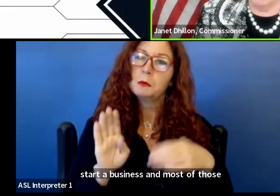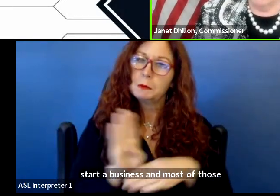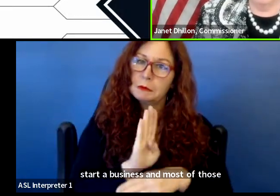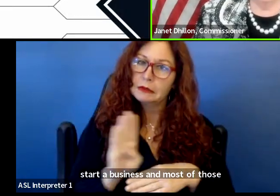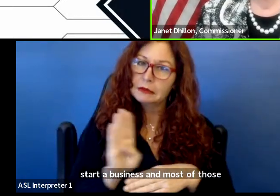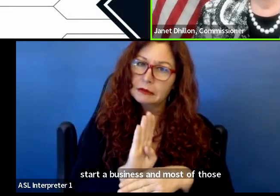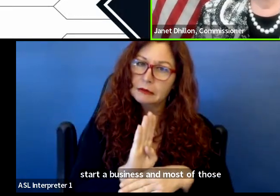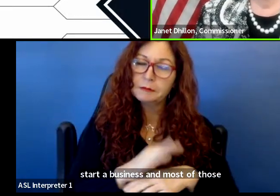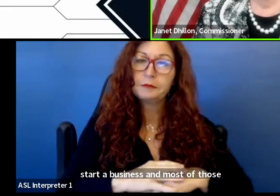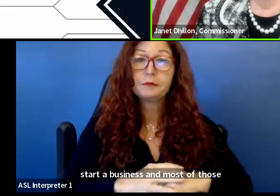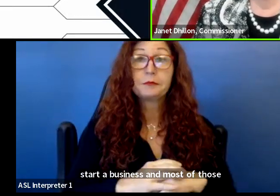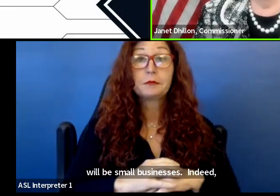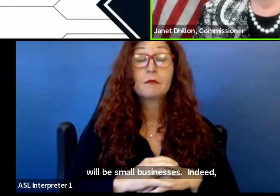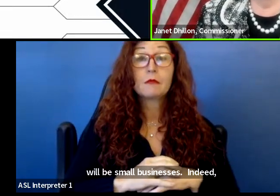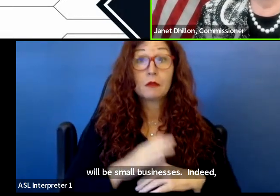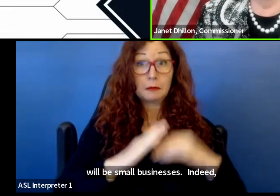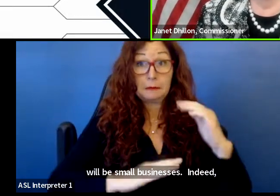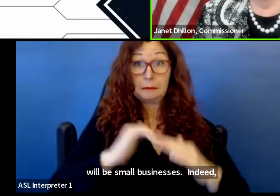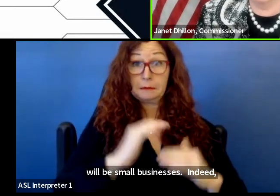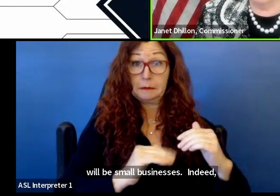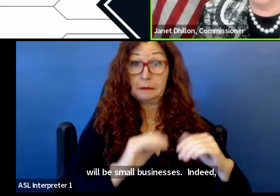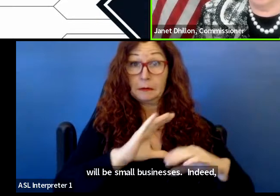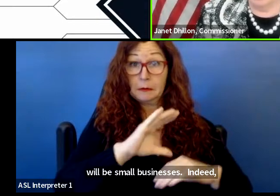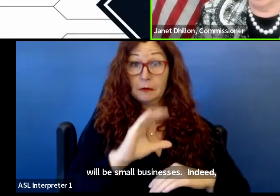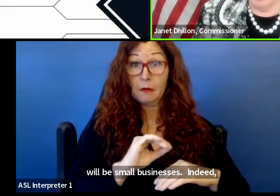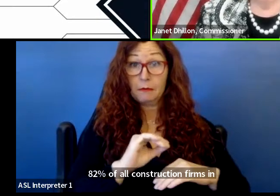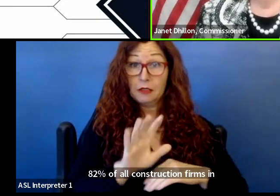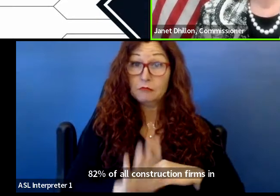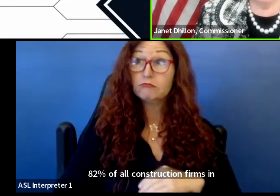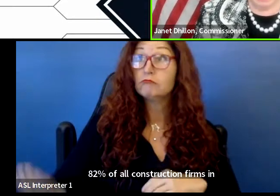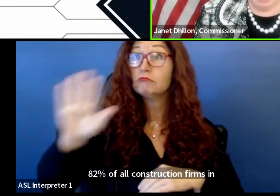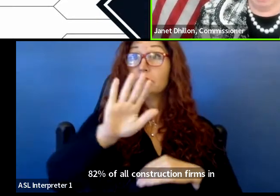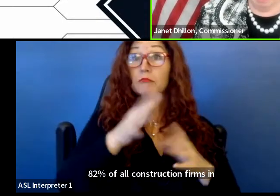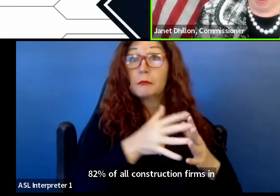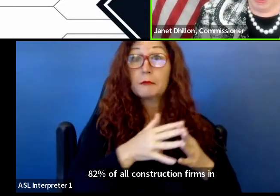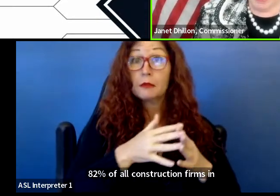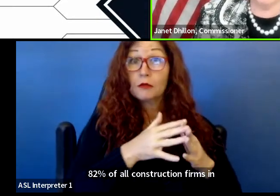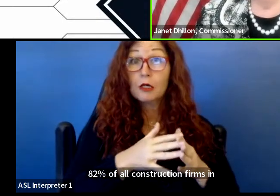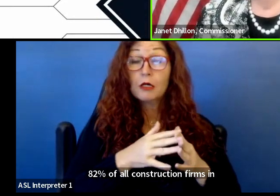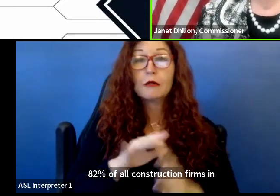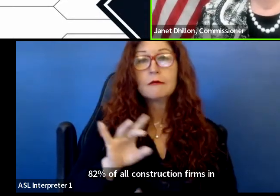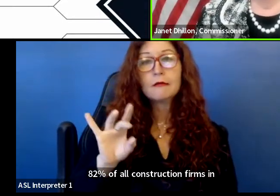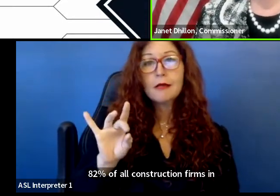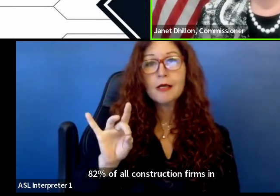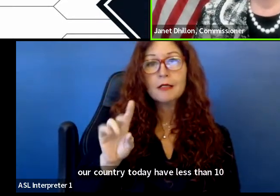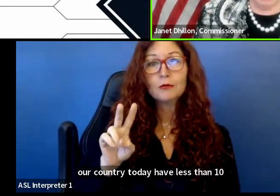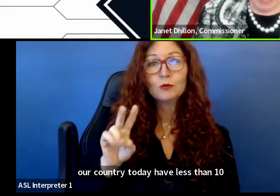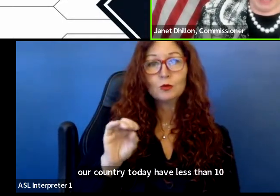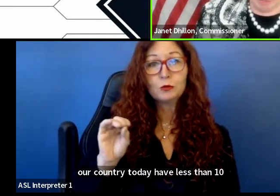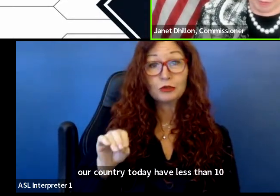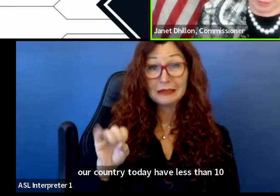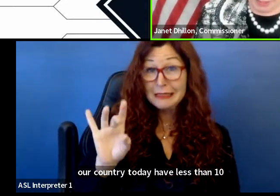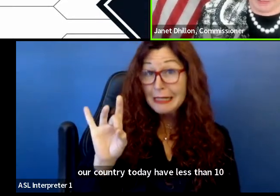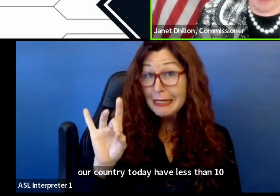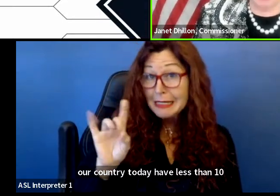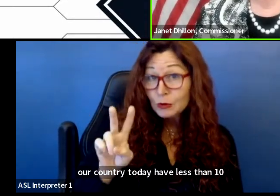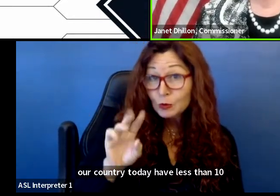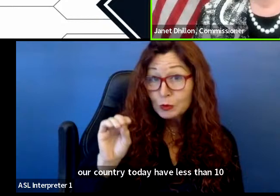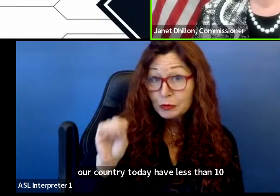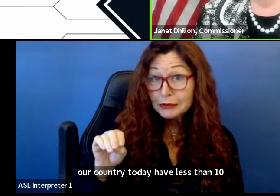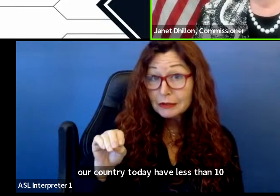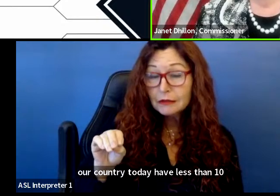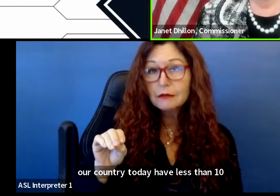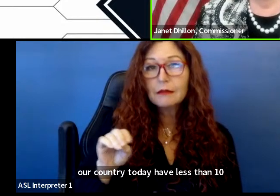percent of all construction firms in our country today have less than 10 employees and more than 80 percent of